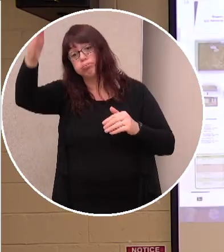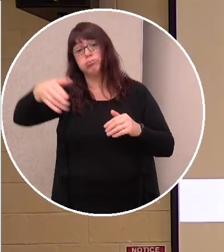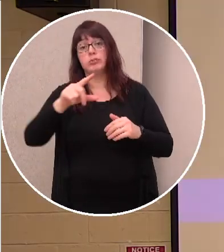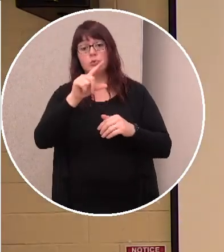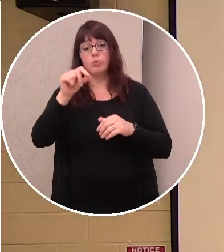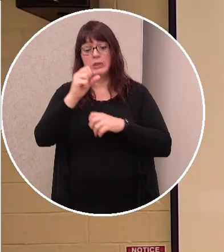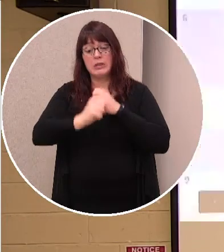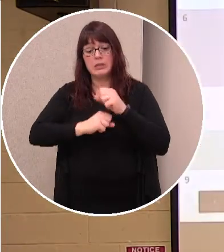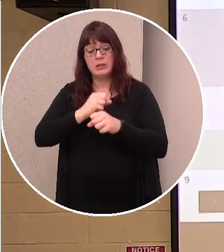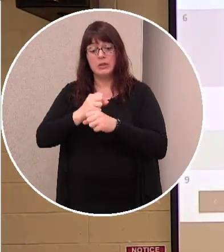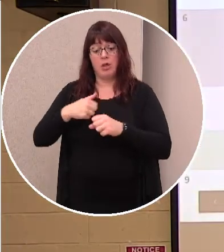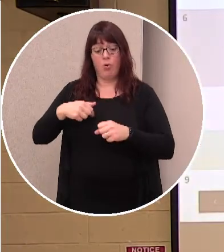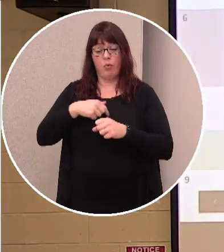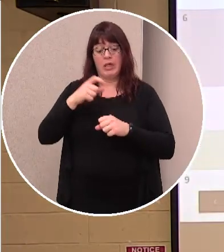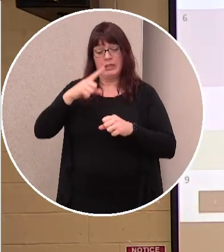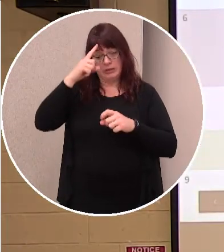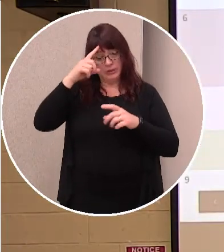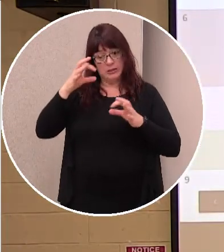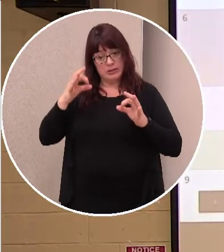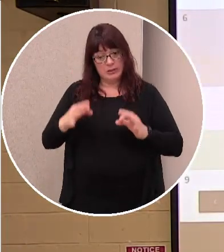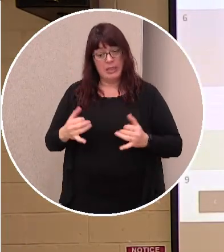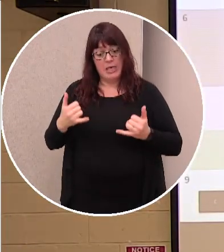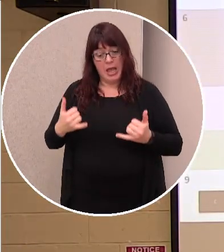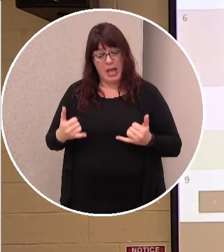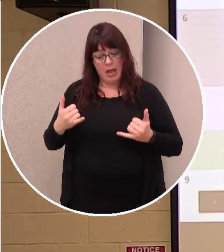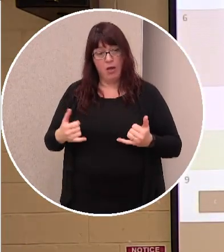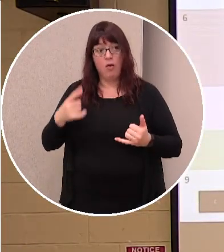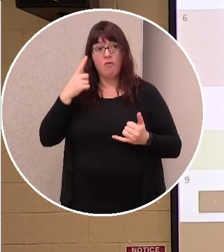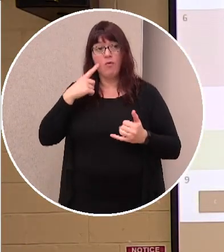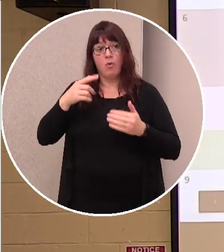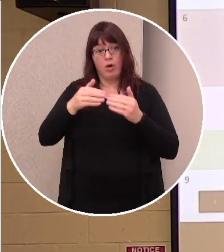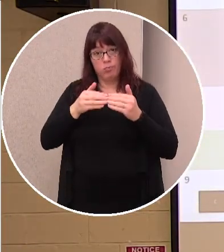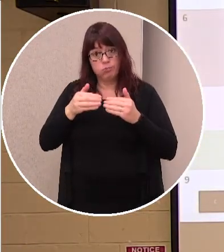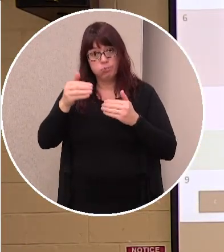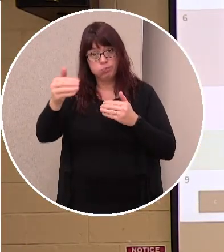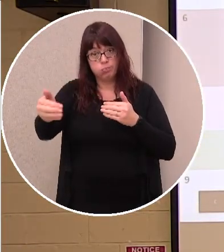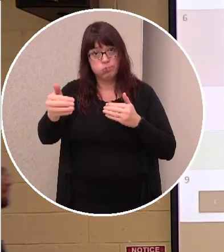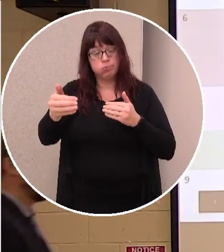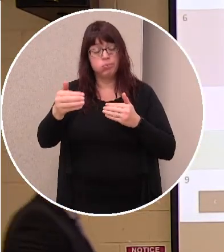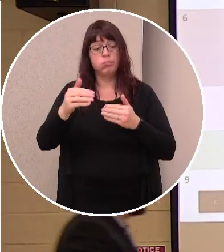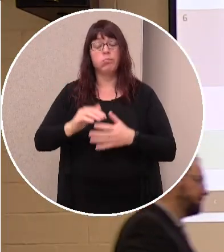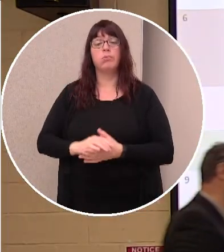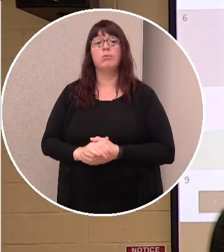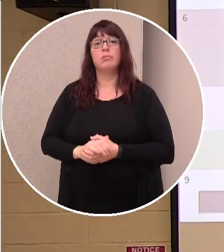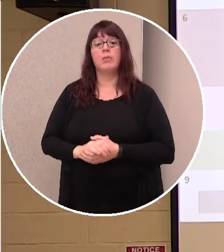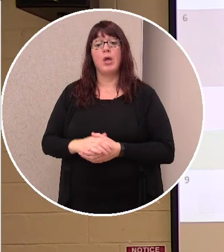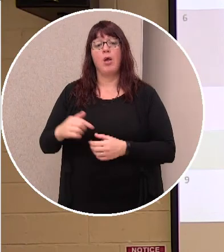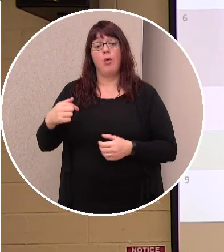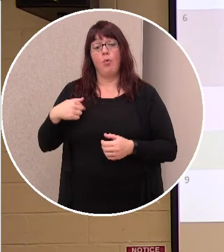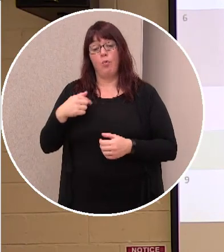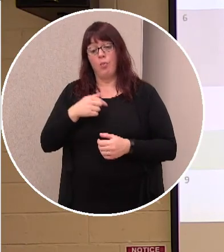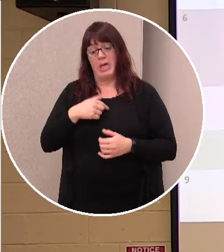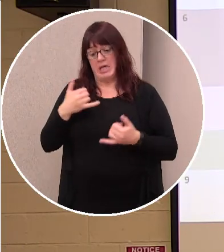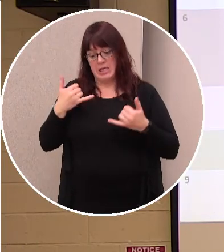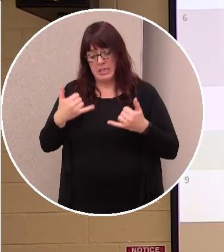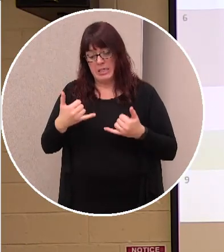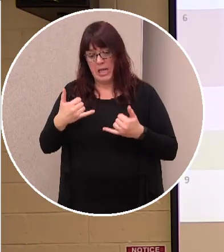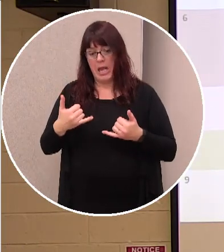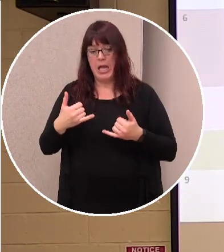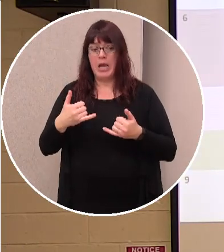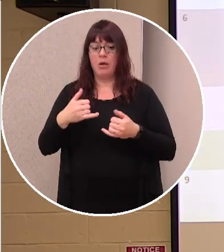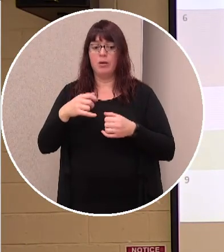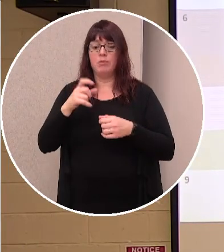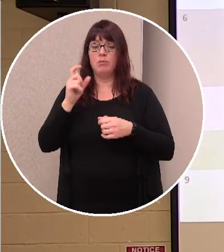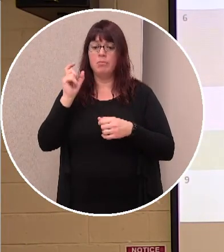make a decision that has legs for life in those particular circumstances? So we're wrestling with our